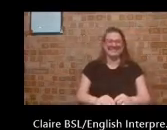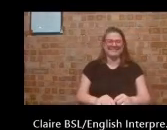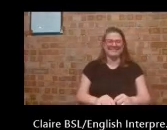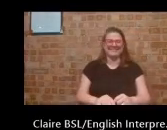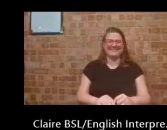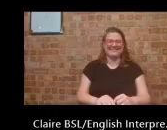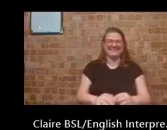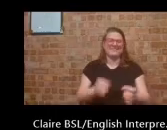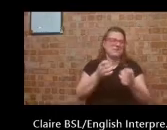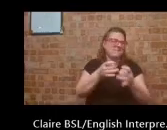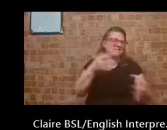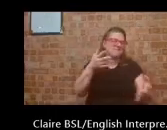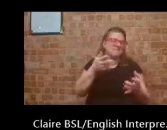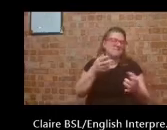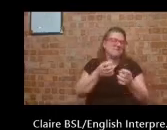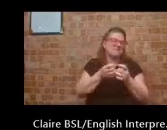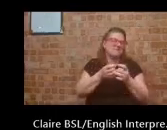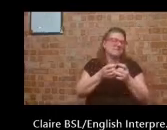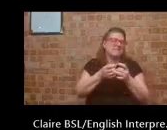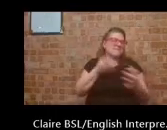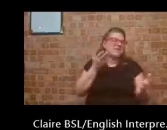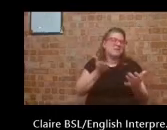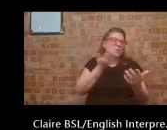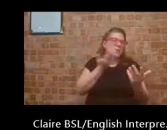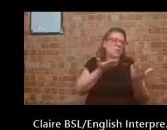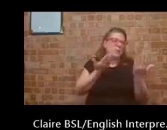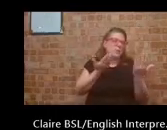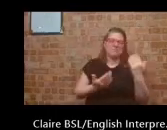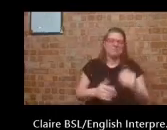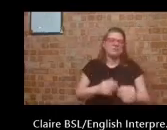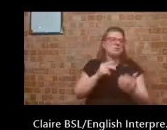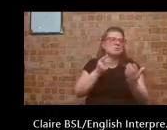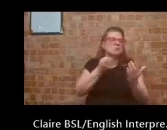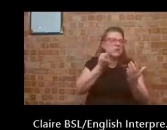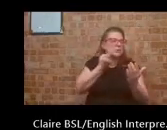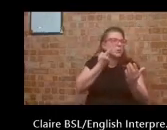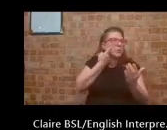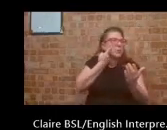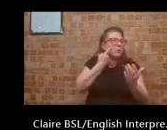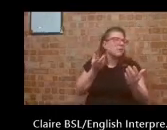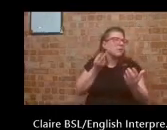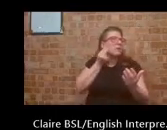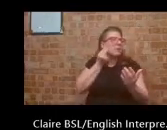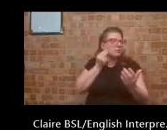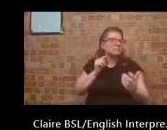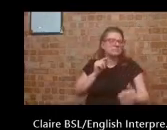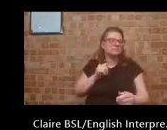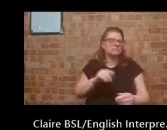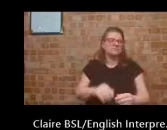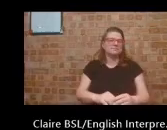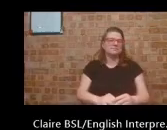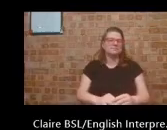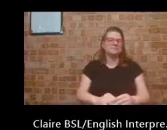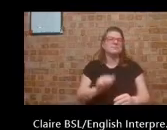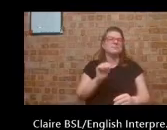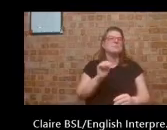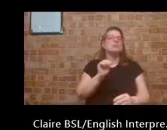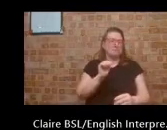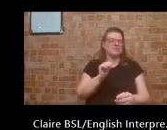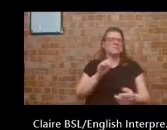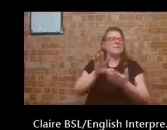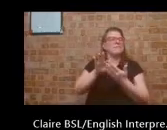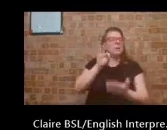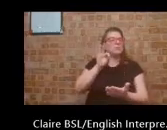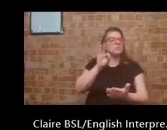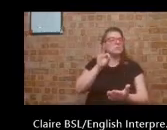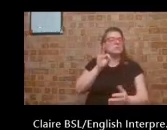Visit http://ads.co.uk. For free purchase. If you choose not to purchase a pass, it will cost you £2.46 per minute. 98 text and you won't have access to data. For more information on roaming, monitor usage and managing expenses. All right, so that's